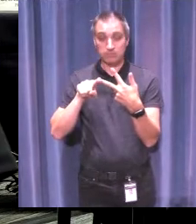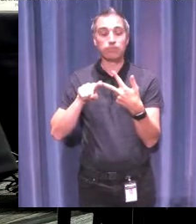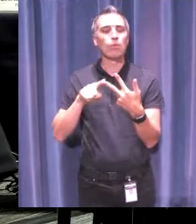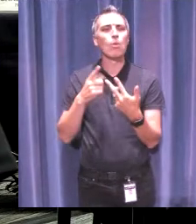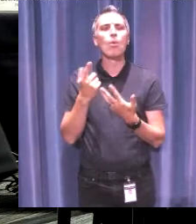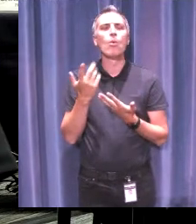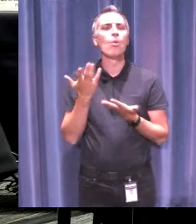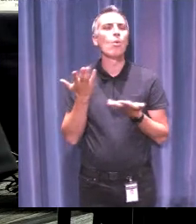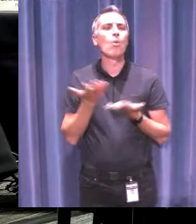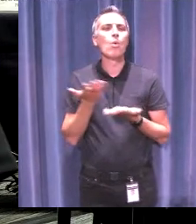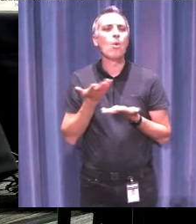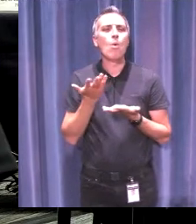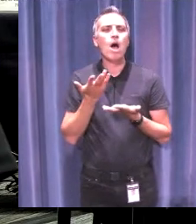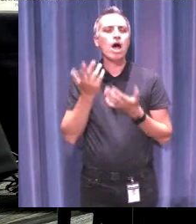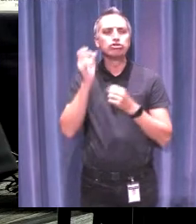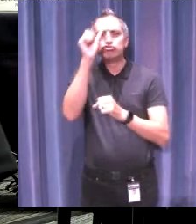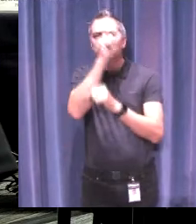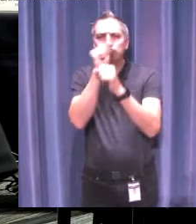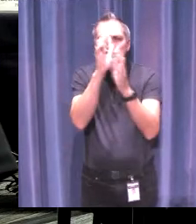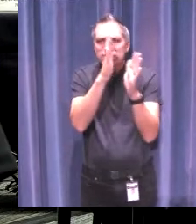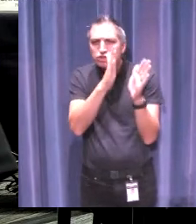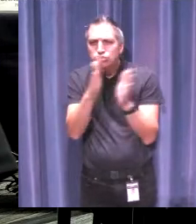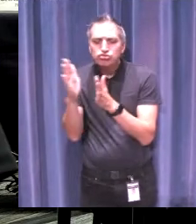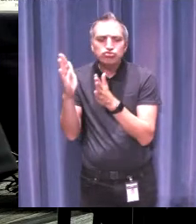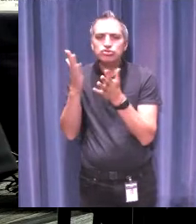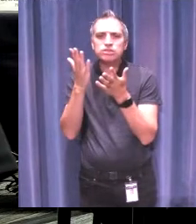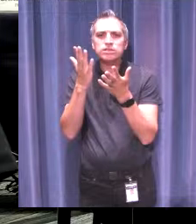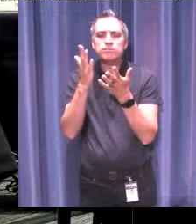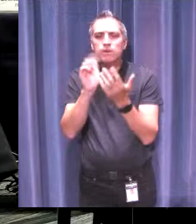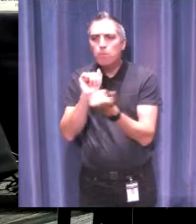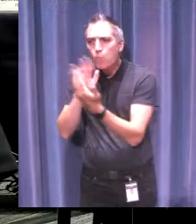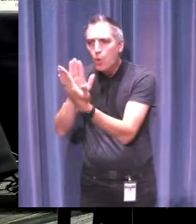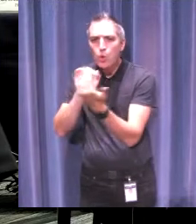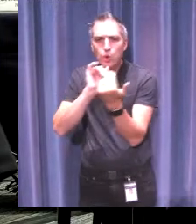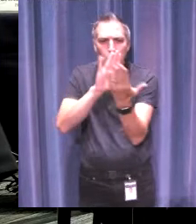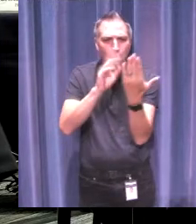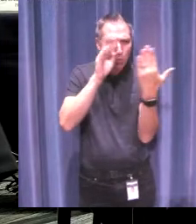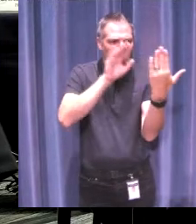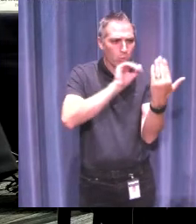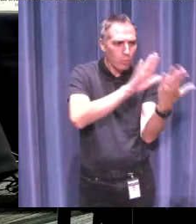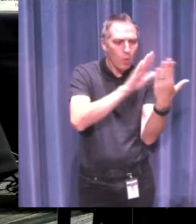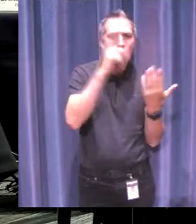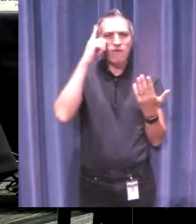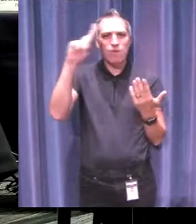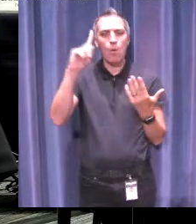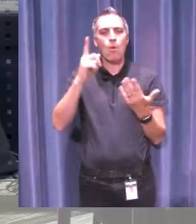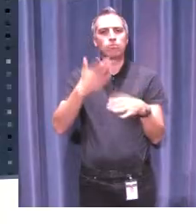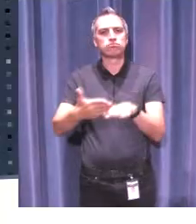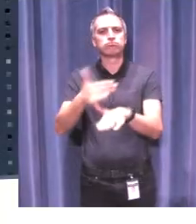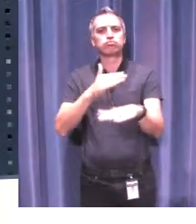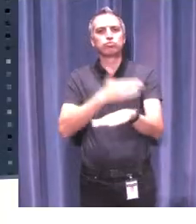at strategically to improve communications between those three elements?